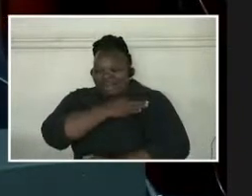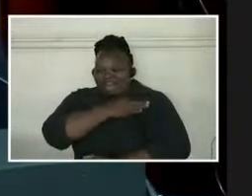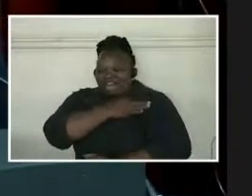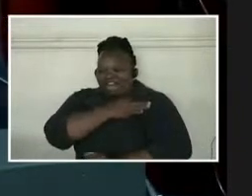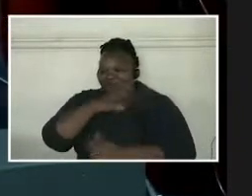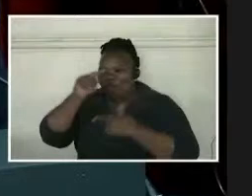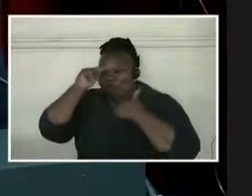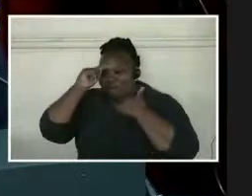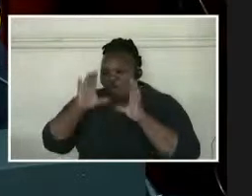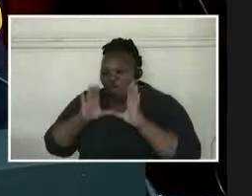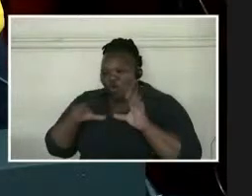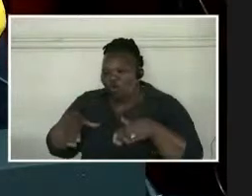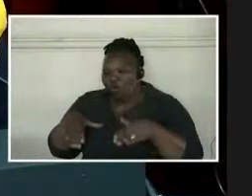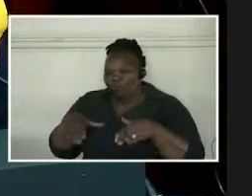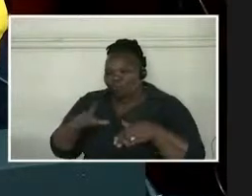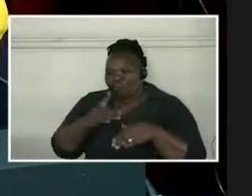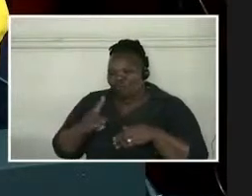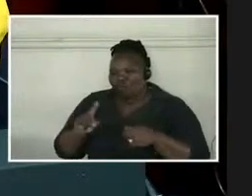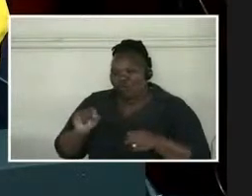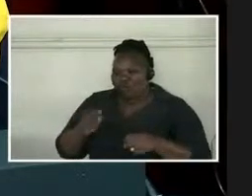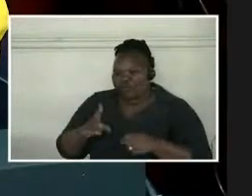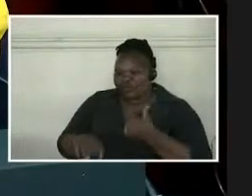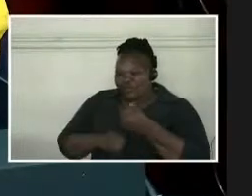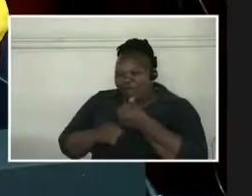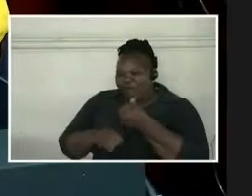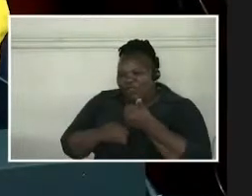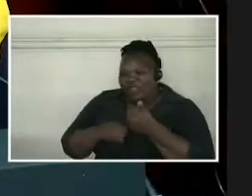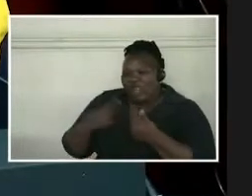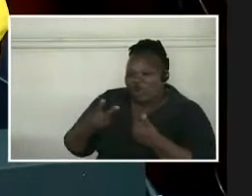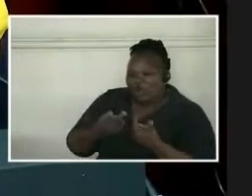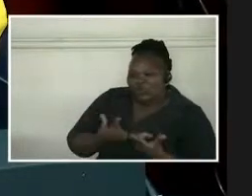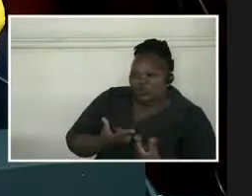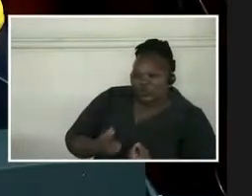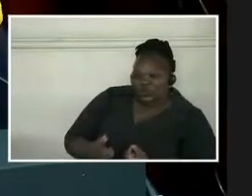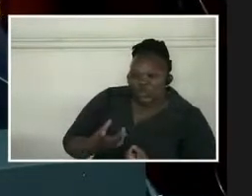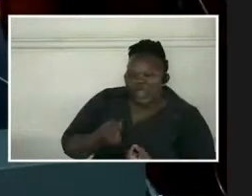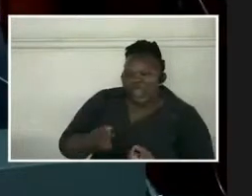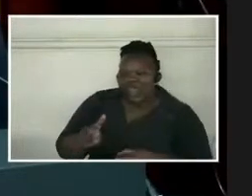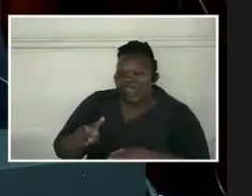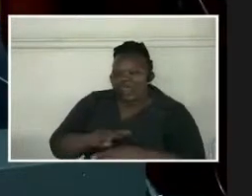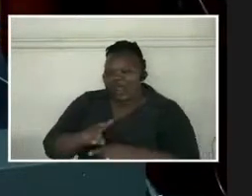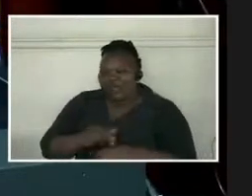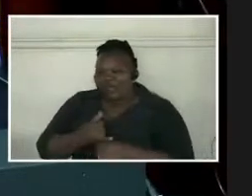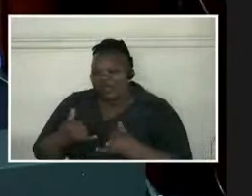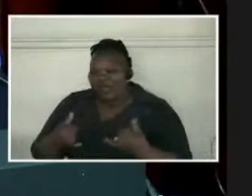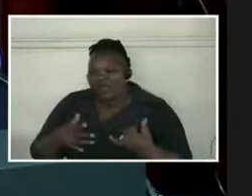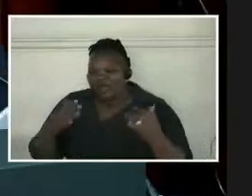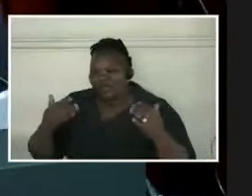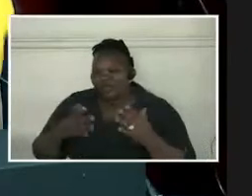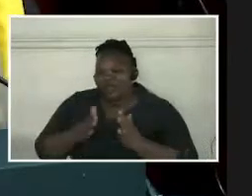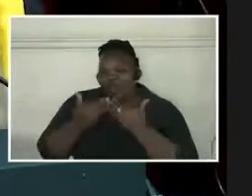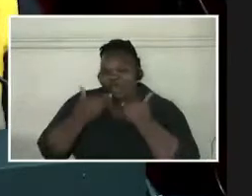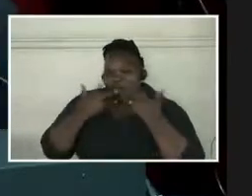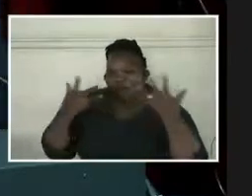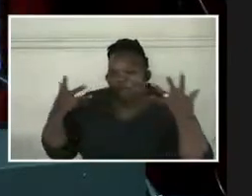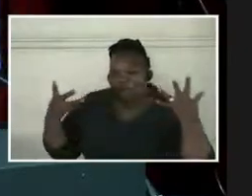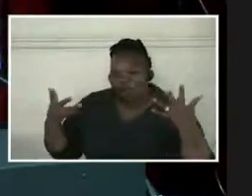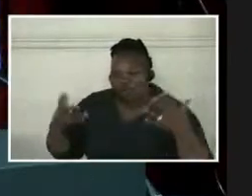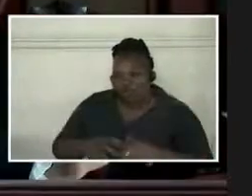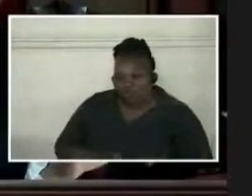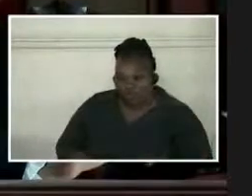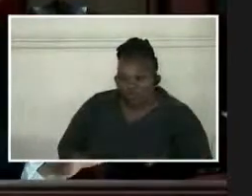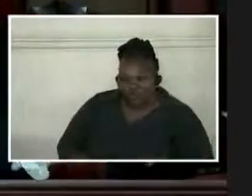committees for their unconditional support guidance and robust engagement thank you chair